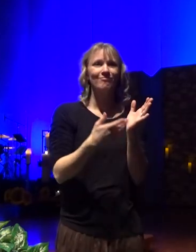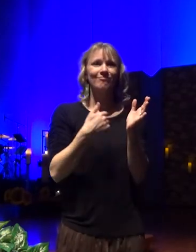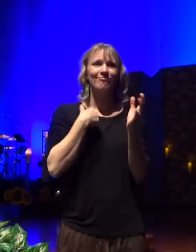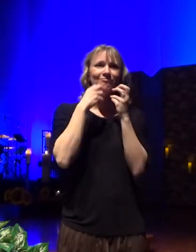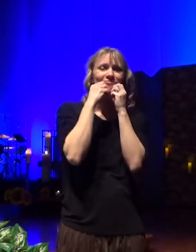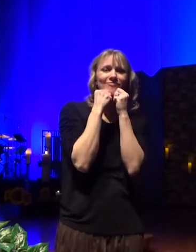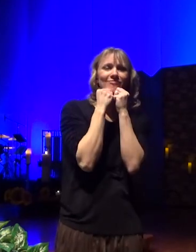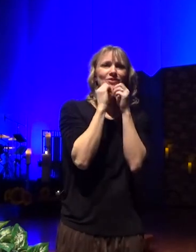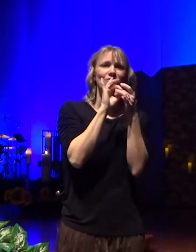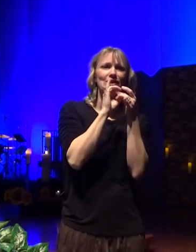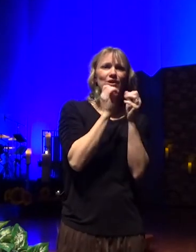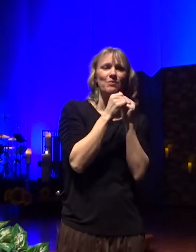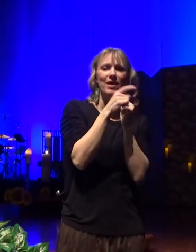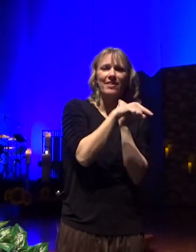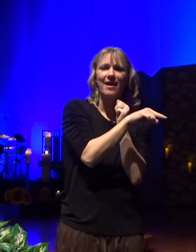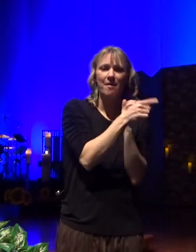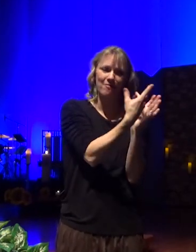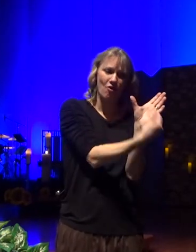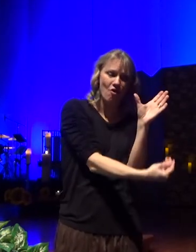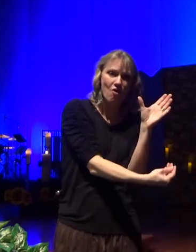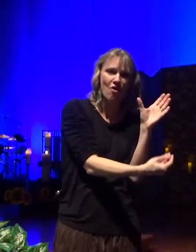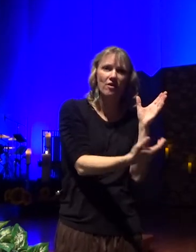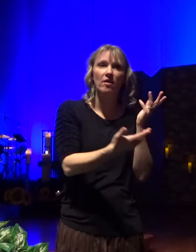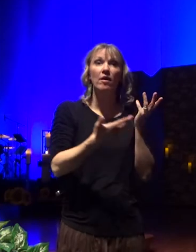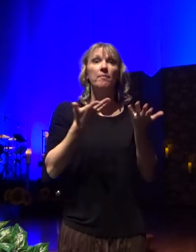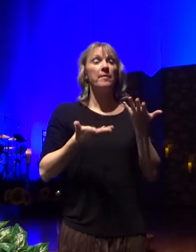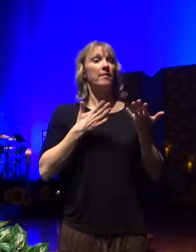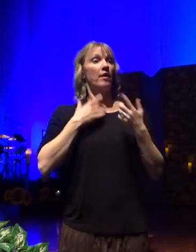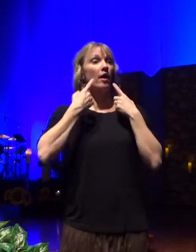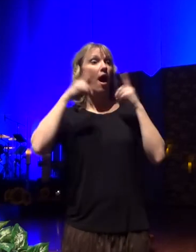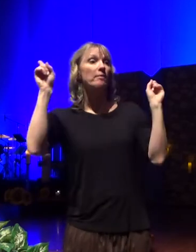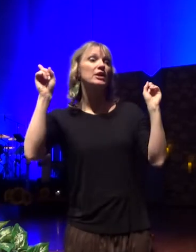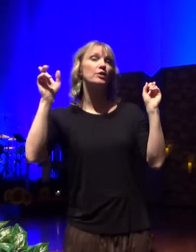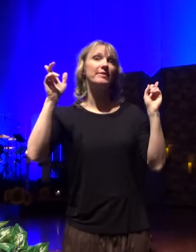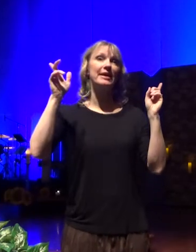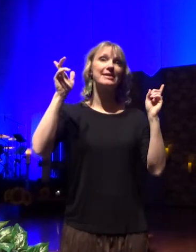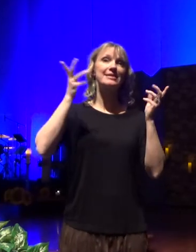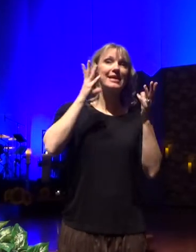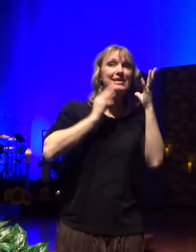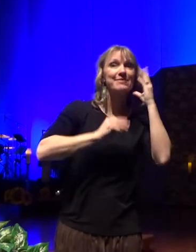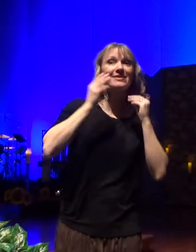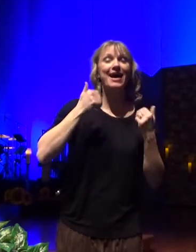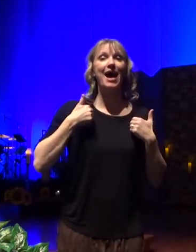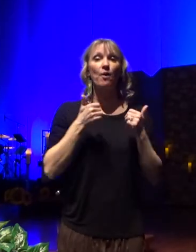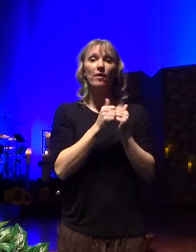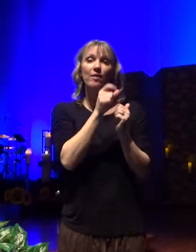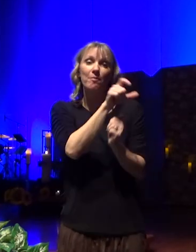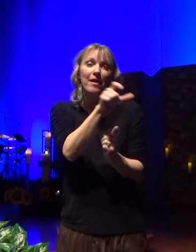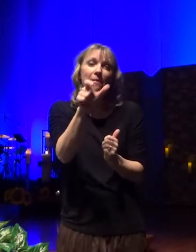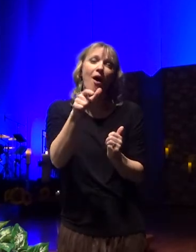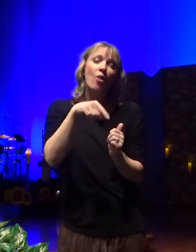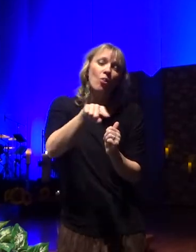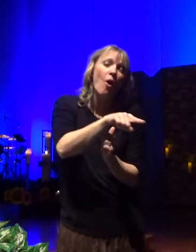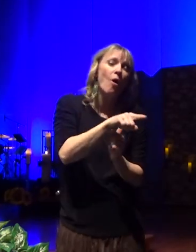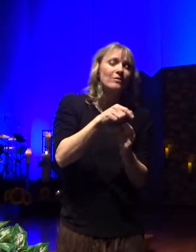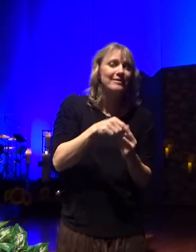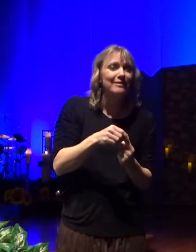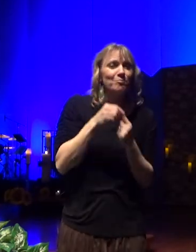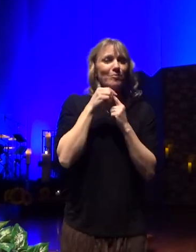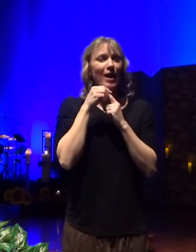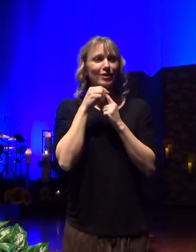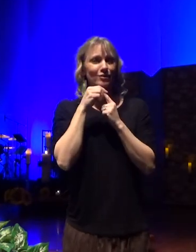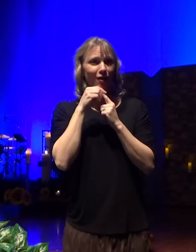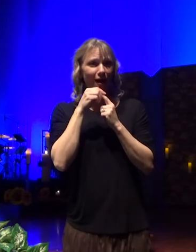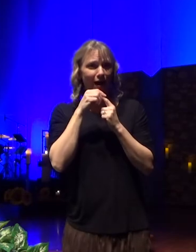my relationship with them so much? Or what about those accomplishments and shared experiences with loved ones that I had that are just so